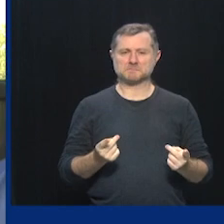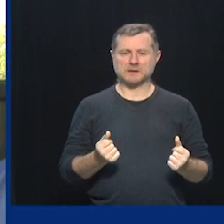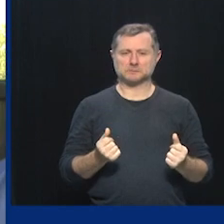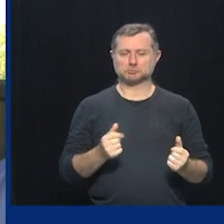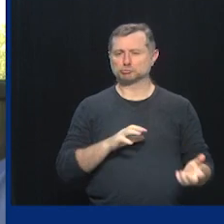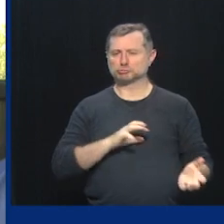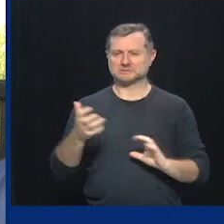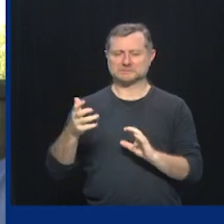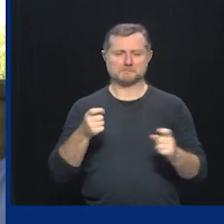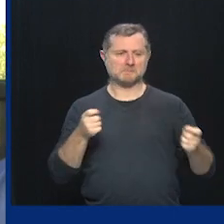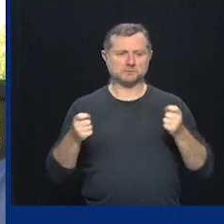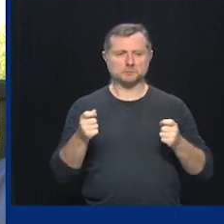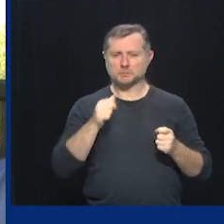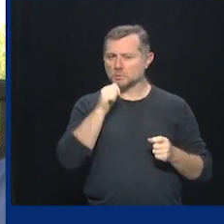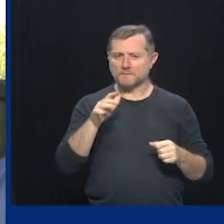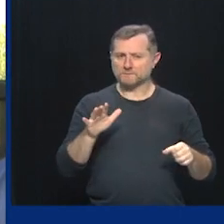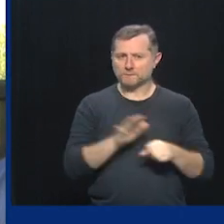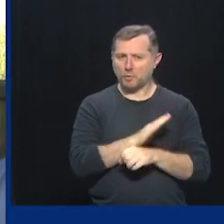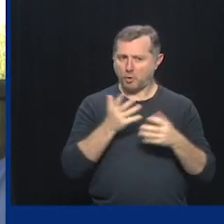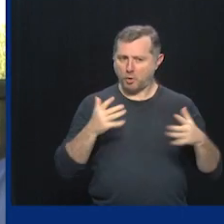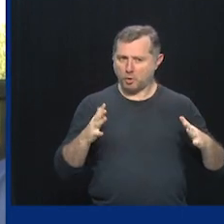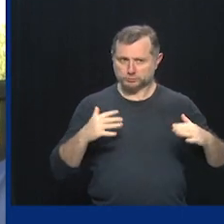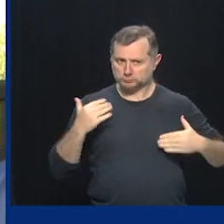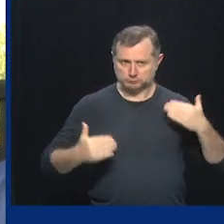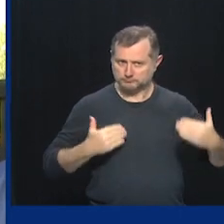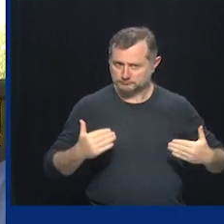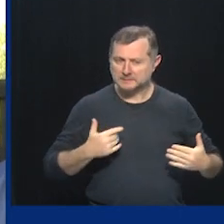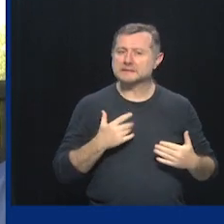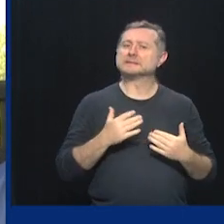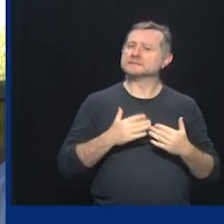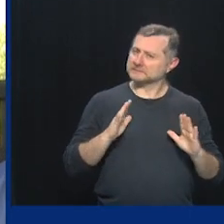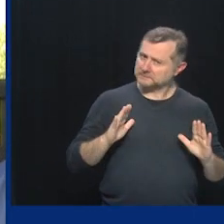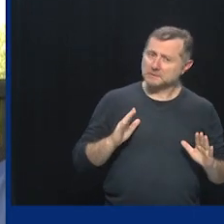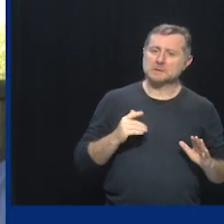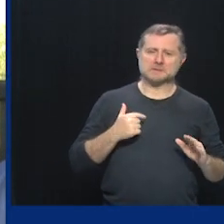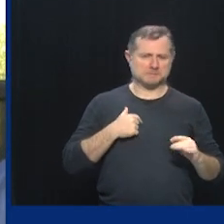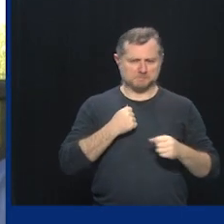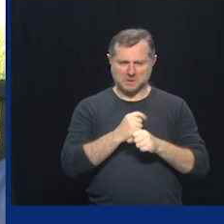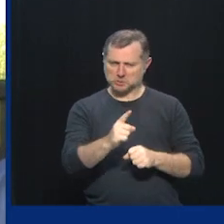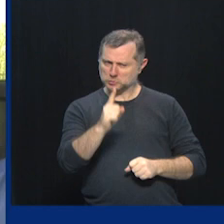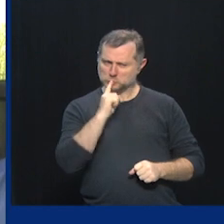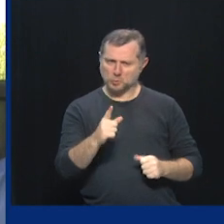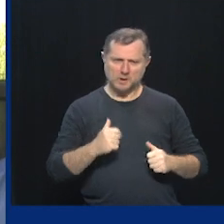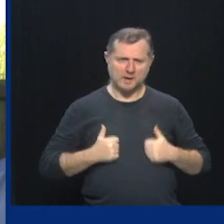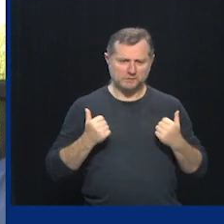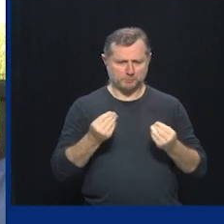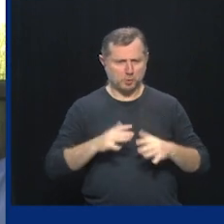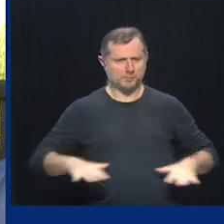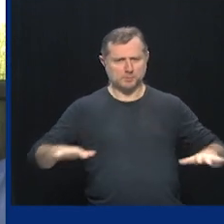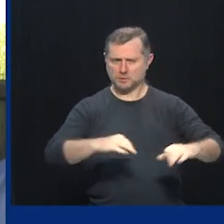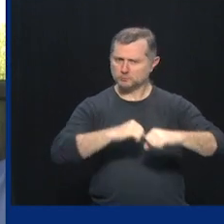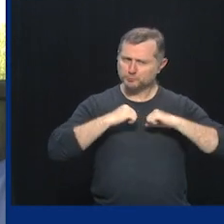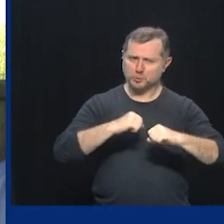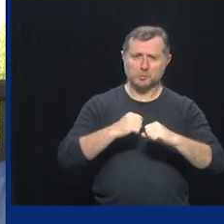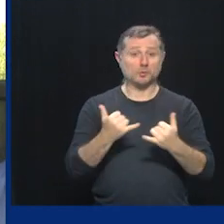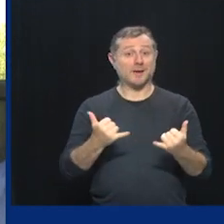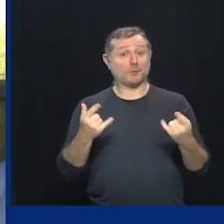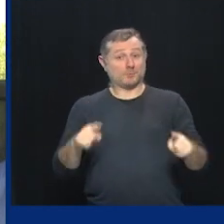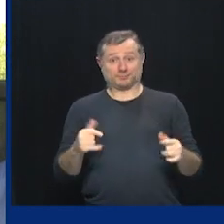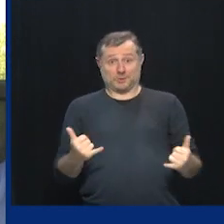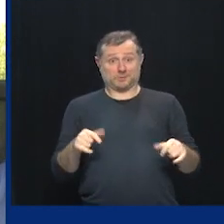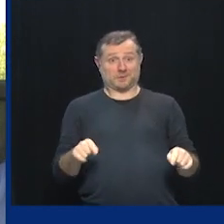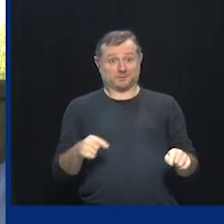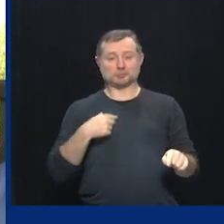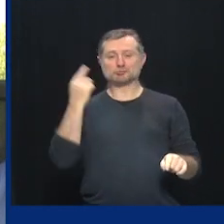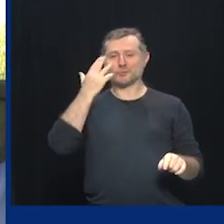not quite over, but we're getting there. We remediate to protect life and property, which is going on right now, which is why these incredible